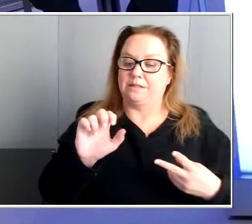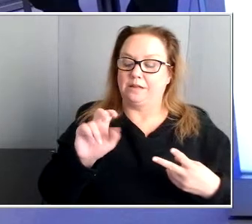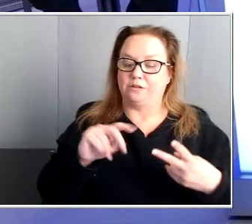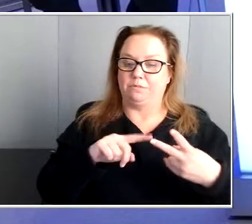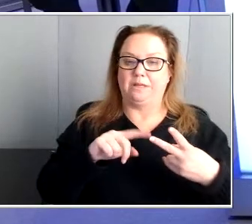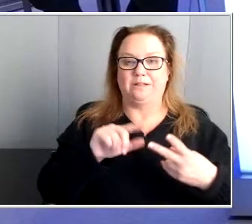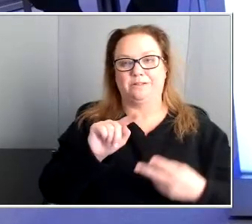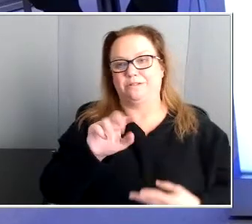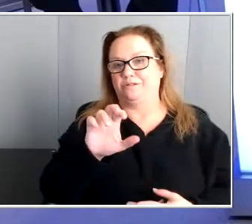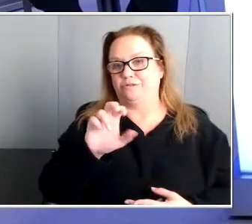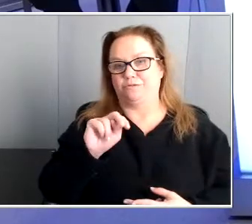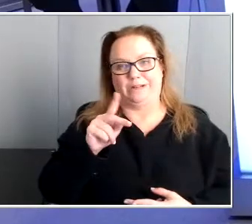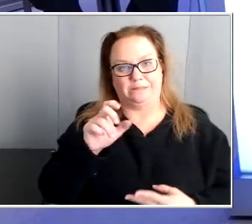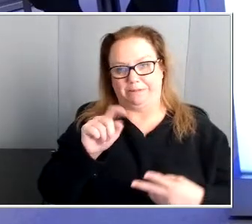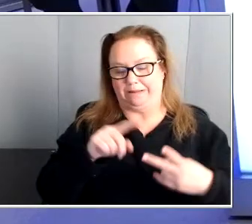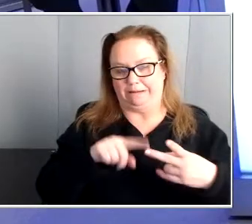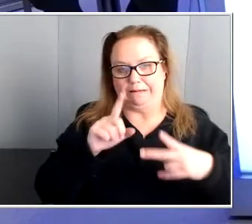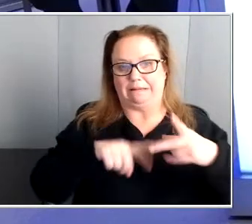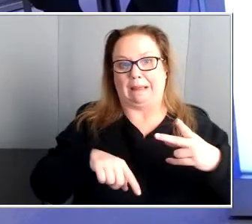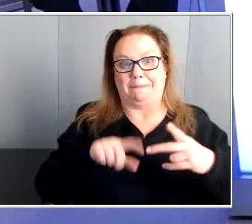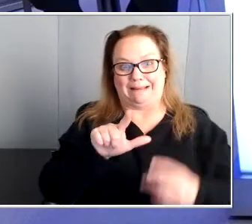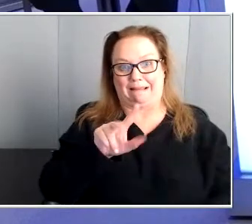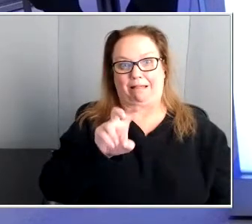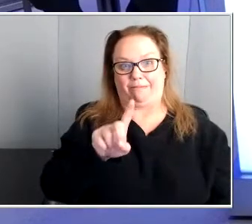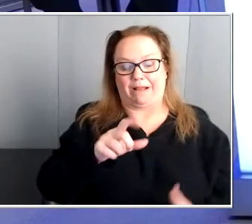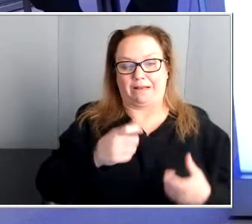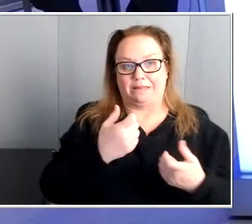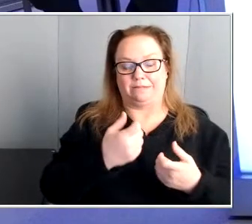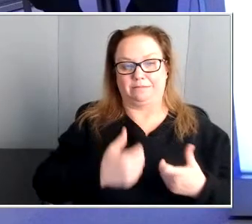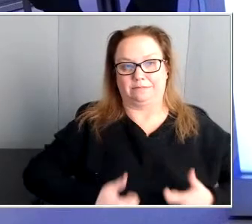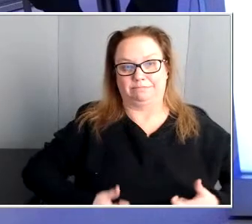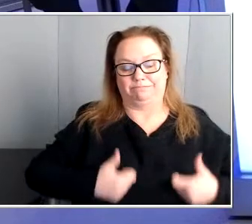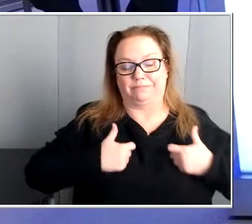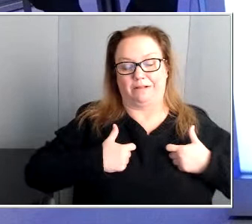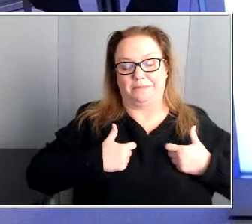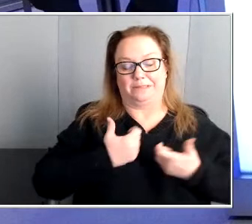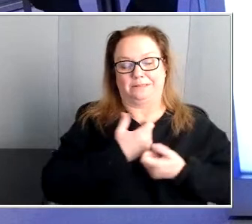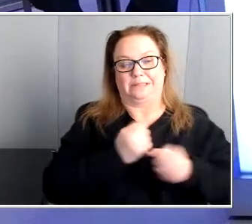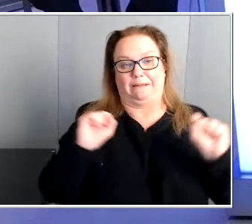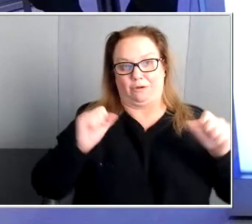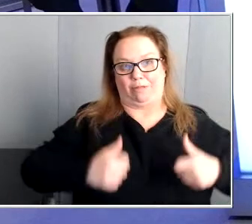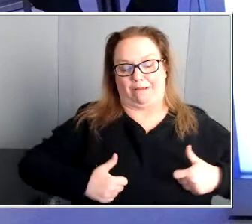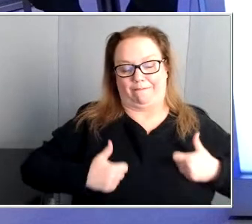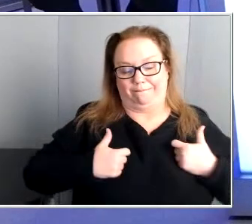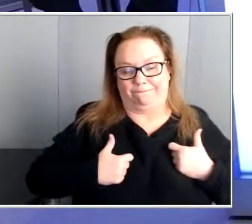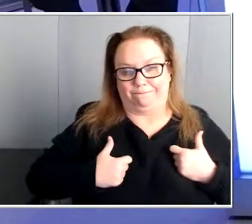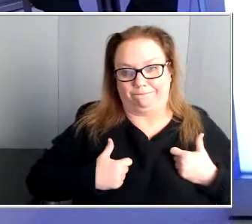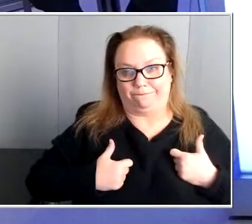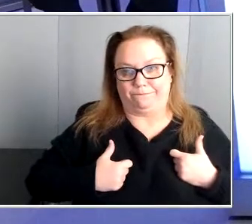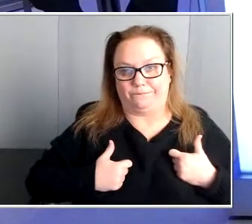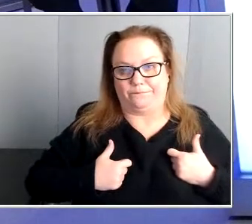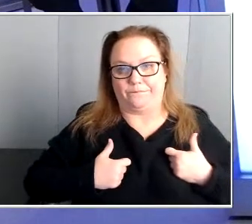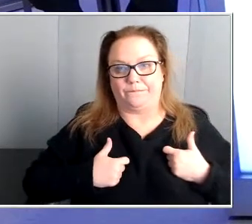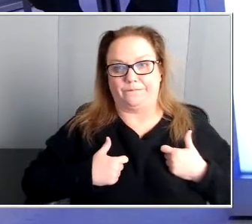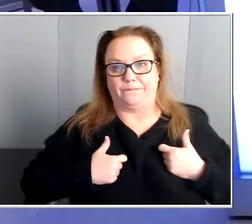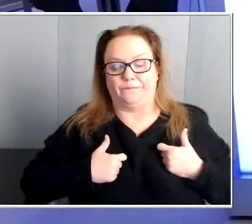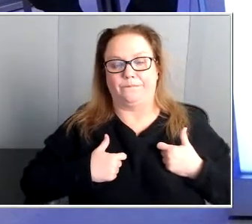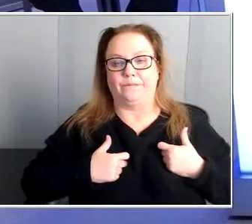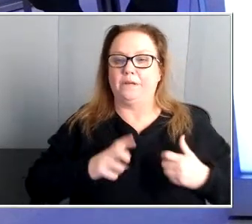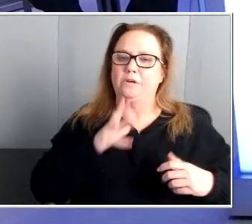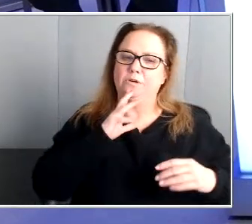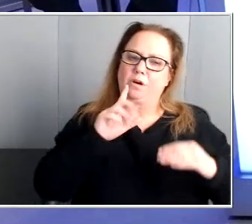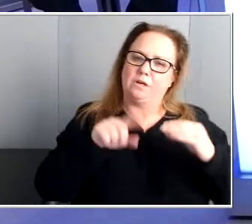in your future, but this device can save your life and keep things going for a long time. So you've talked to us, you've already said a little bit about what some